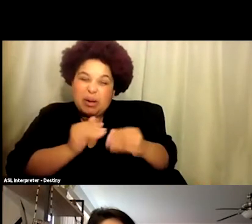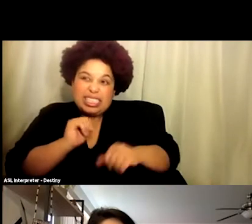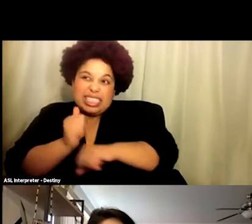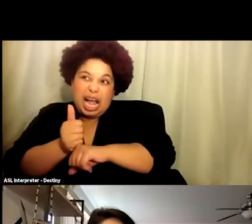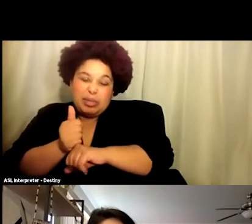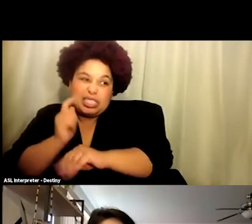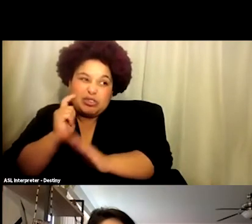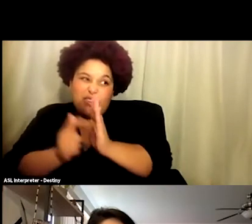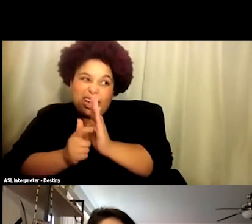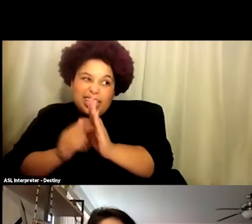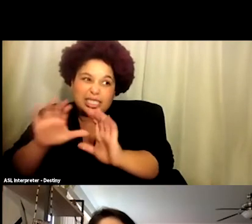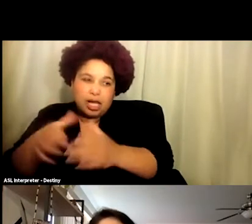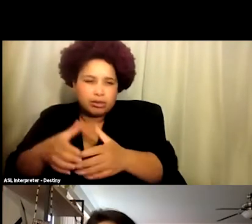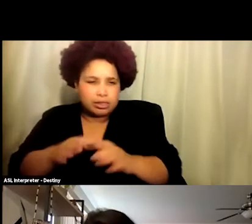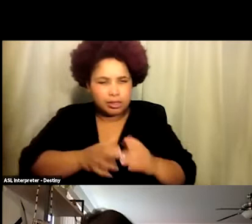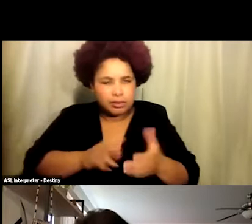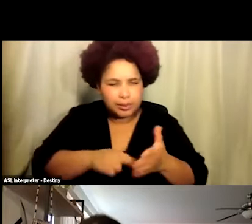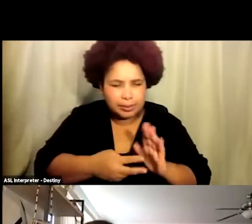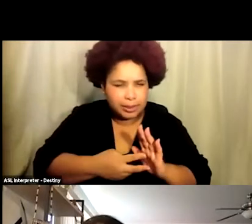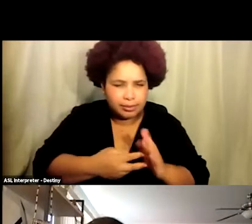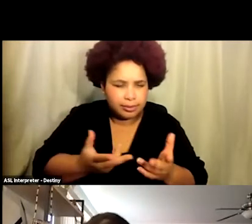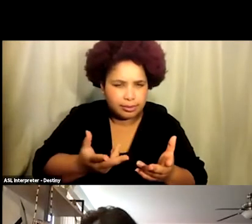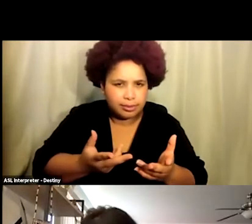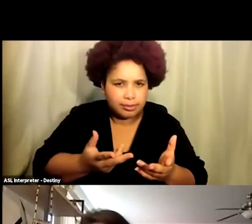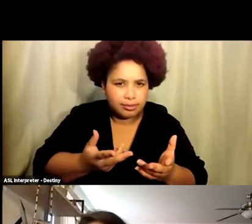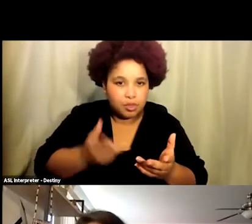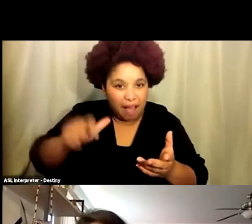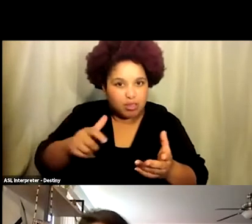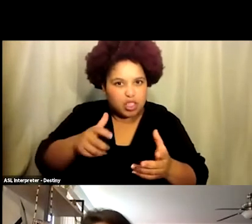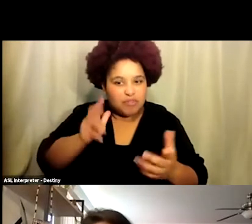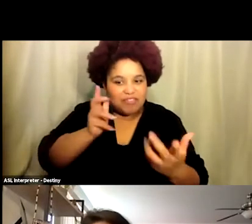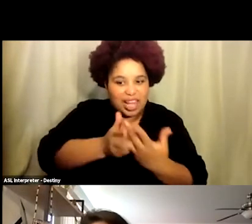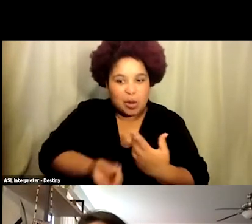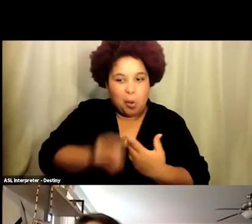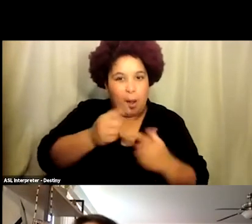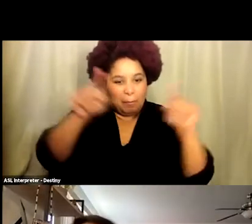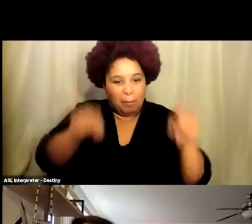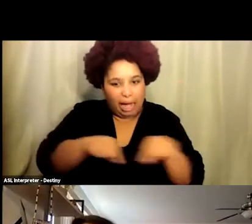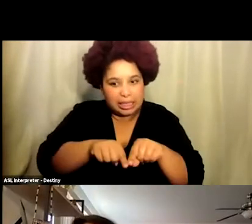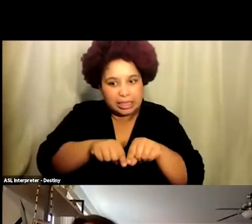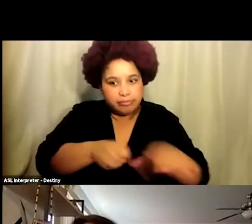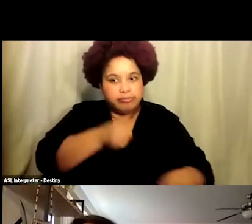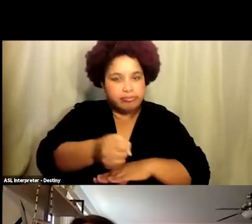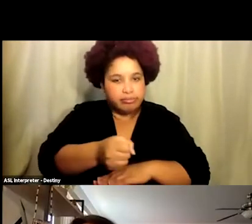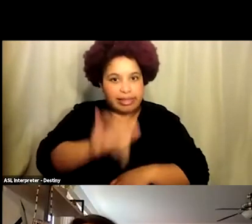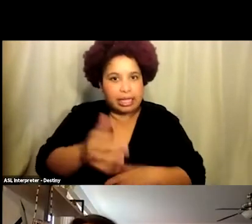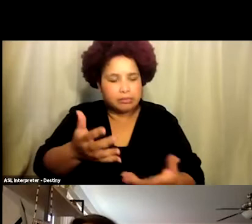recognized categories. And I go, categories, what is there? Do you have to fit into one of those boxes, you know?